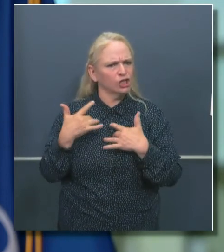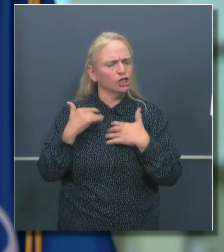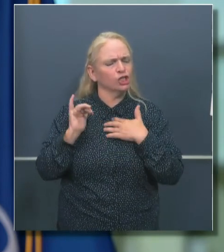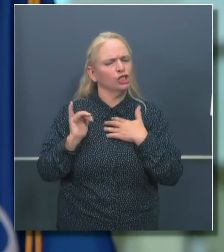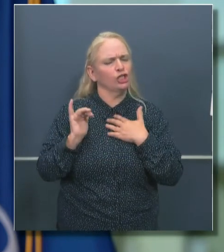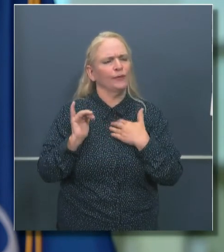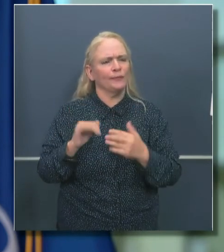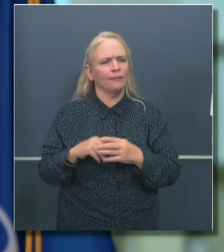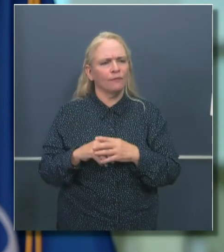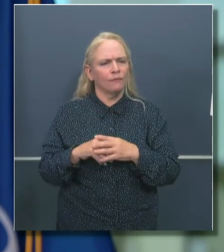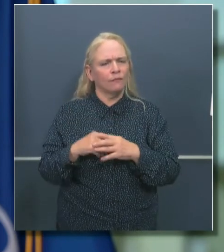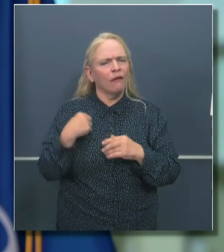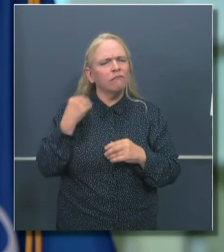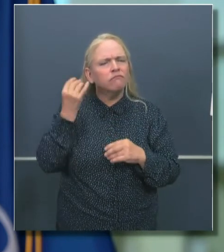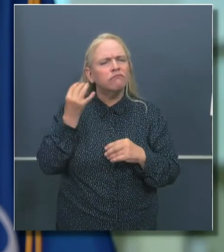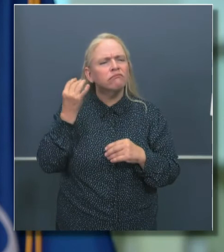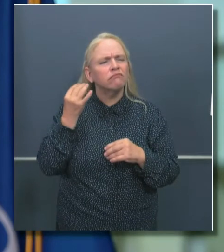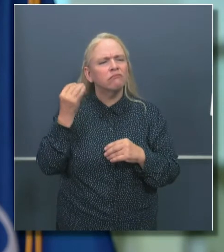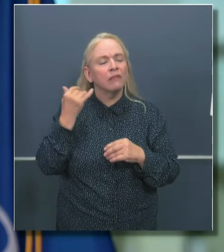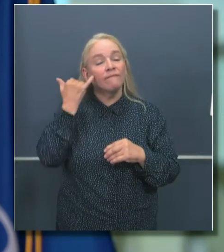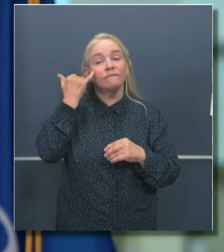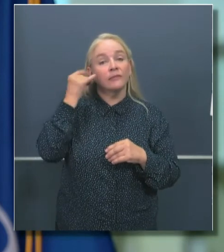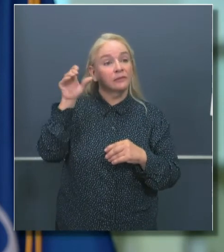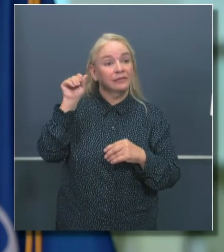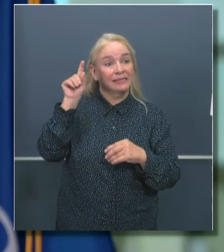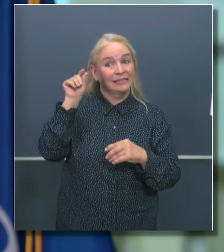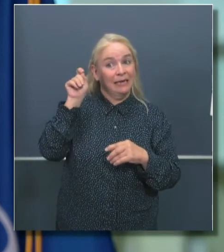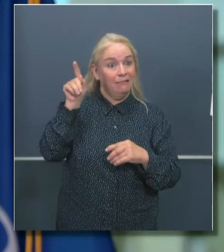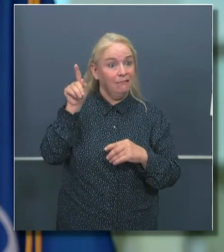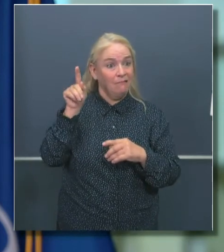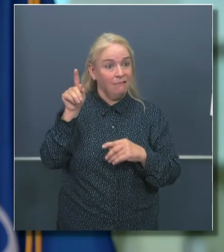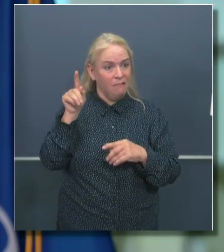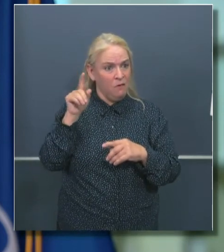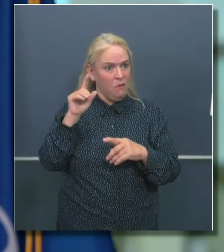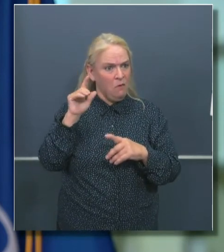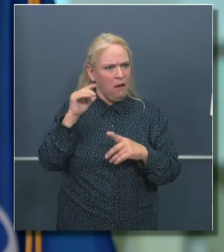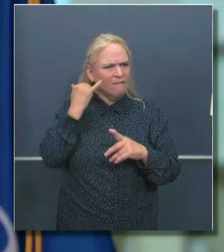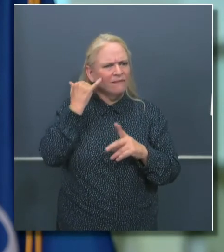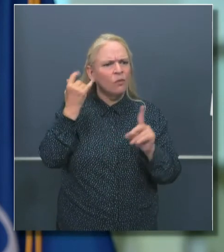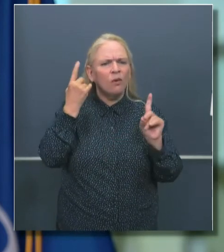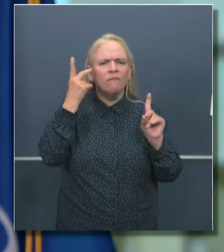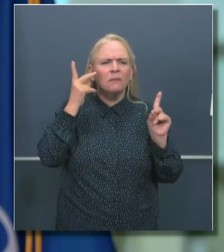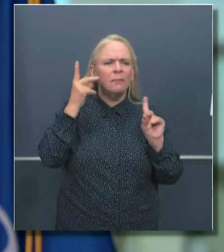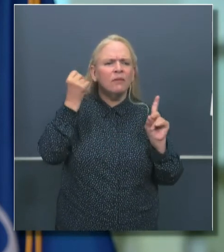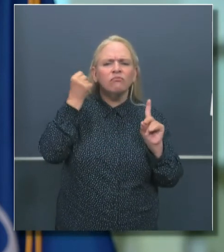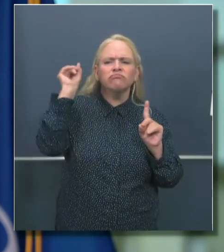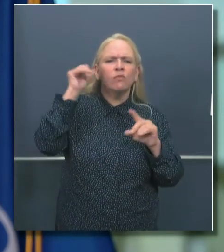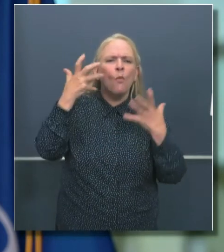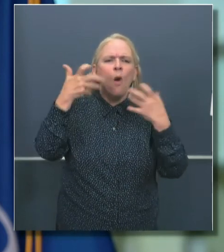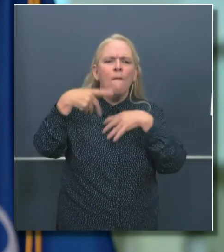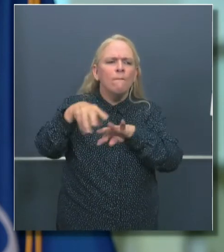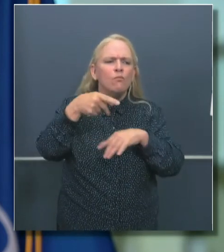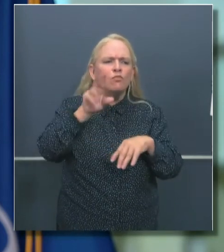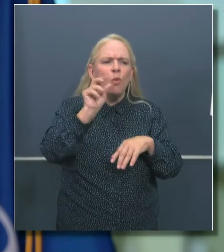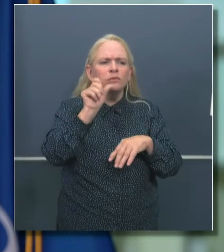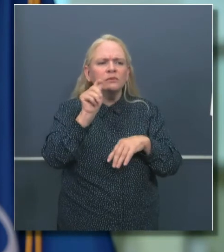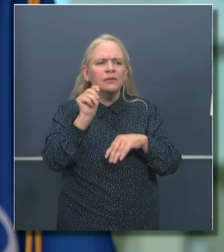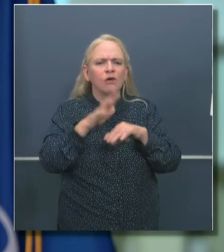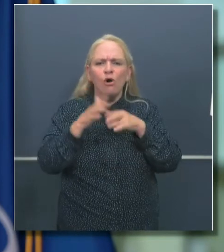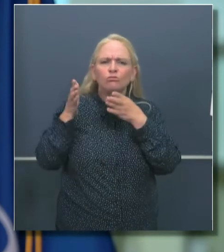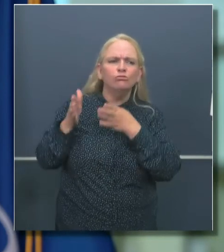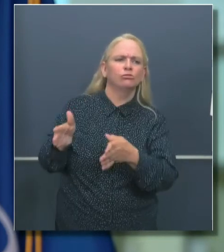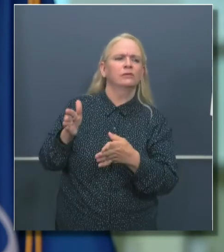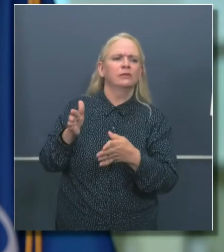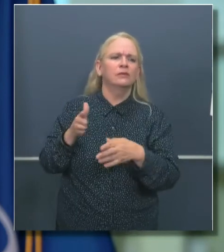the state's approach to maybe dealing with protesters or large groups of people that are out on the street. And also, you talk about